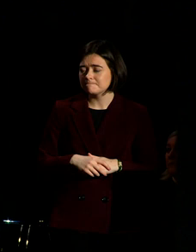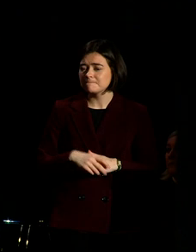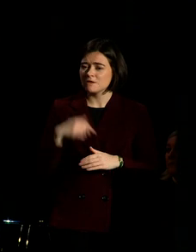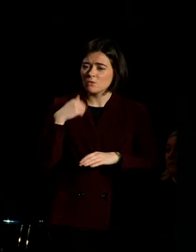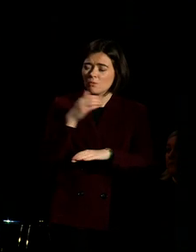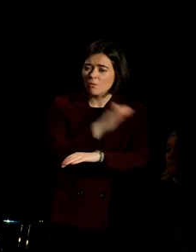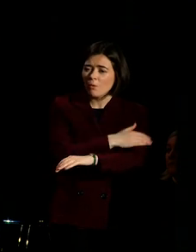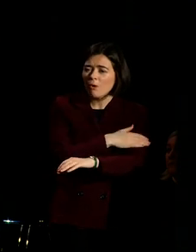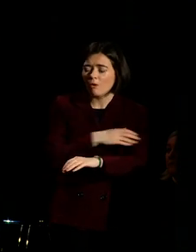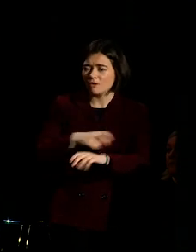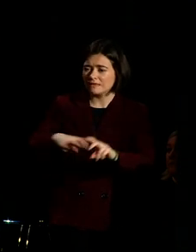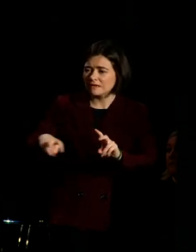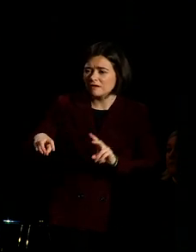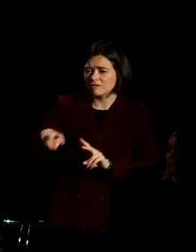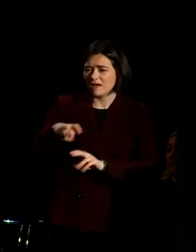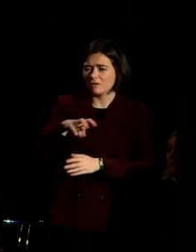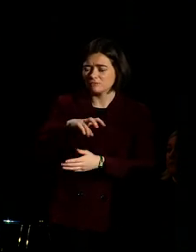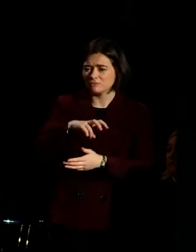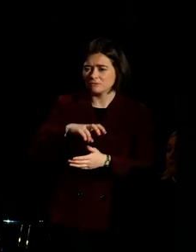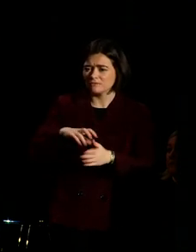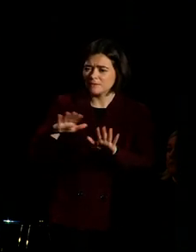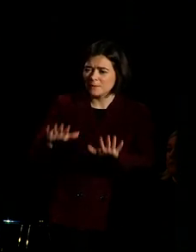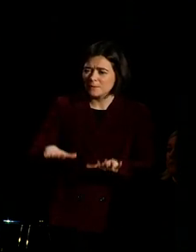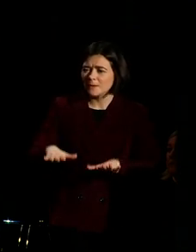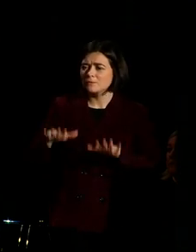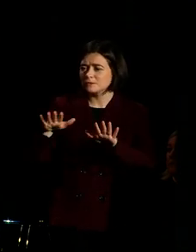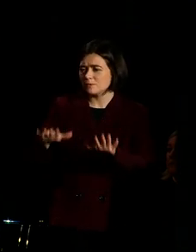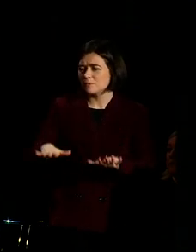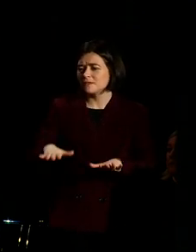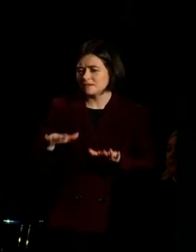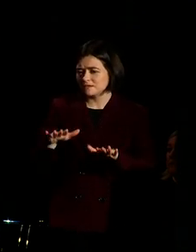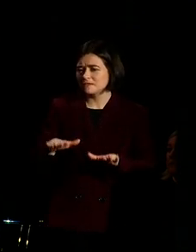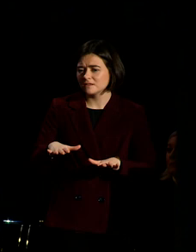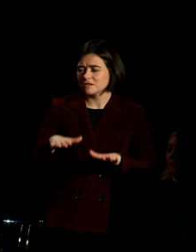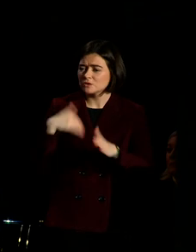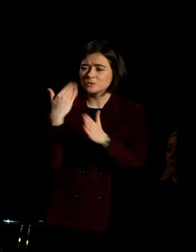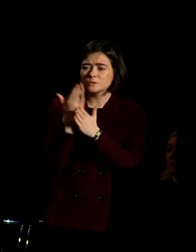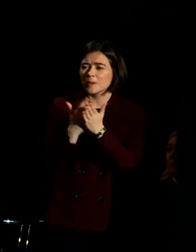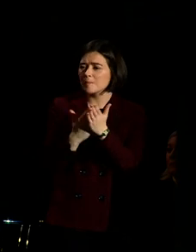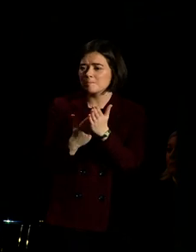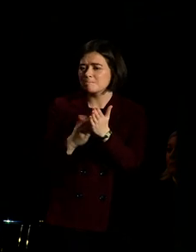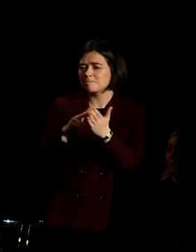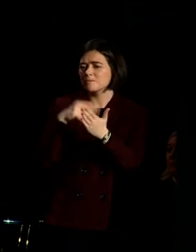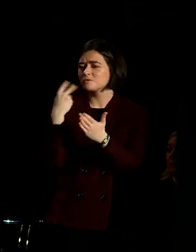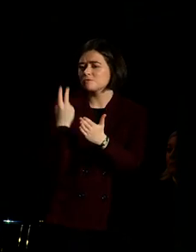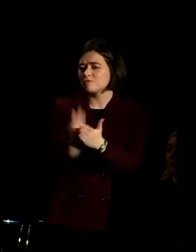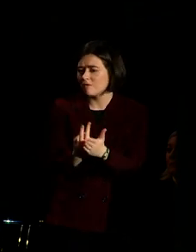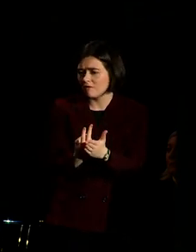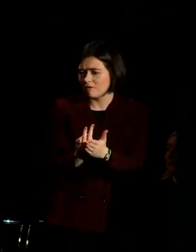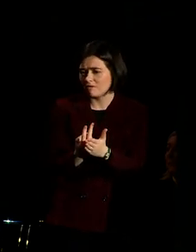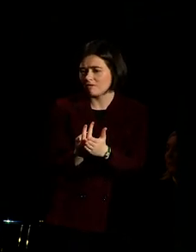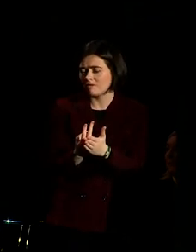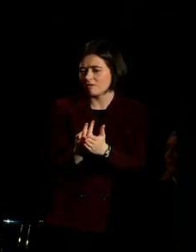were walking around very slowly. Some of them dropped on